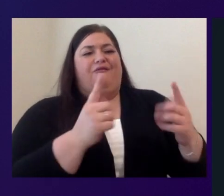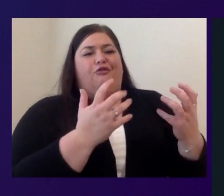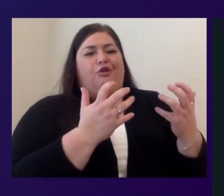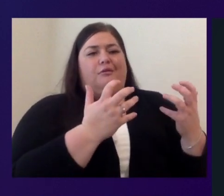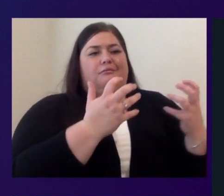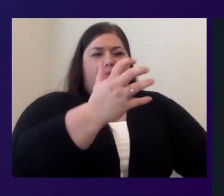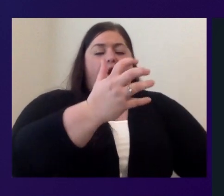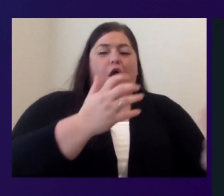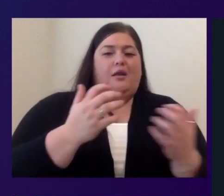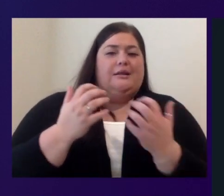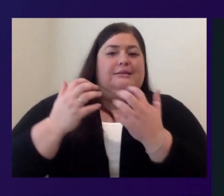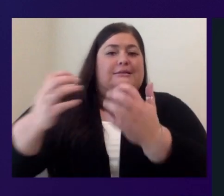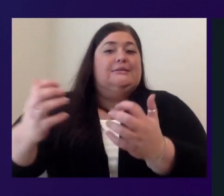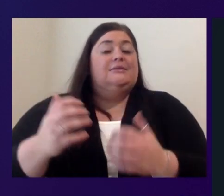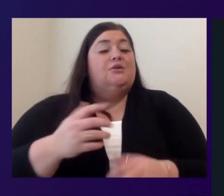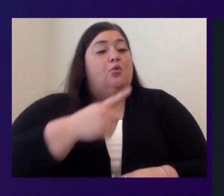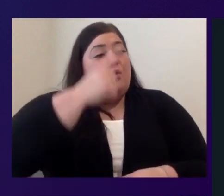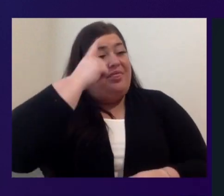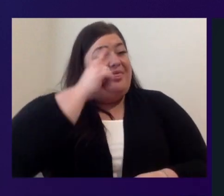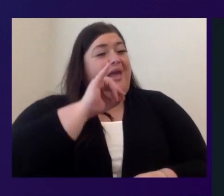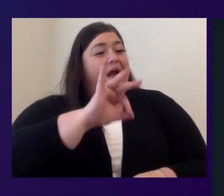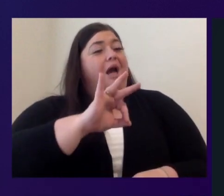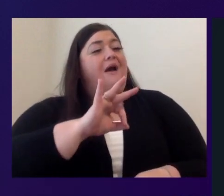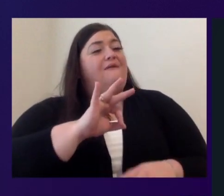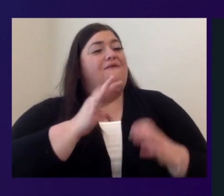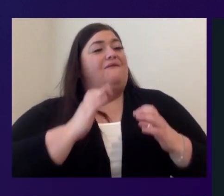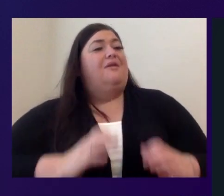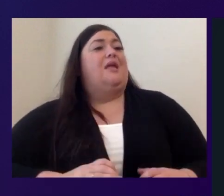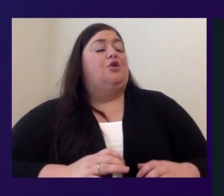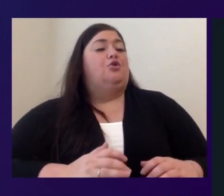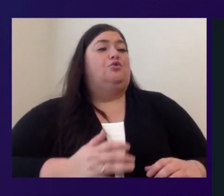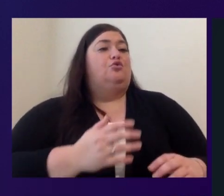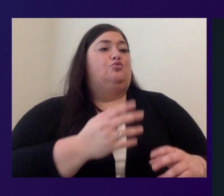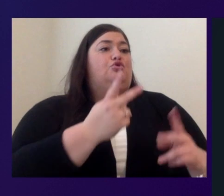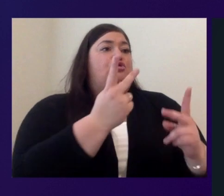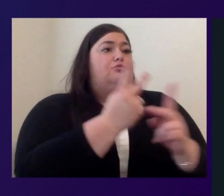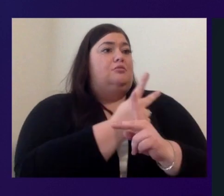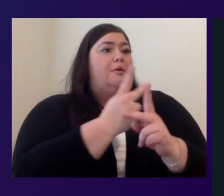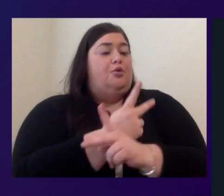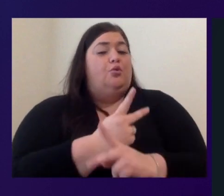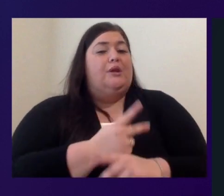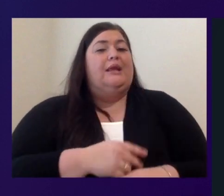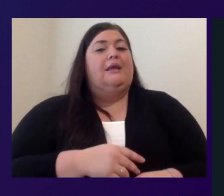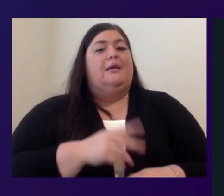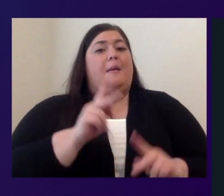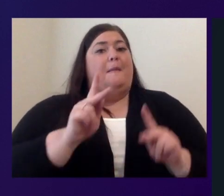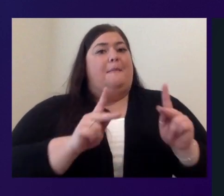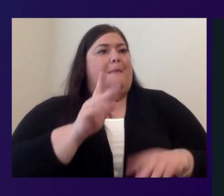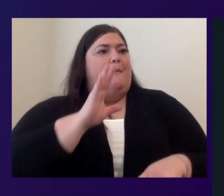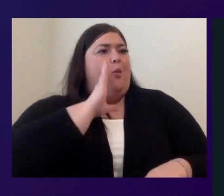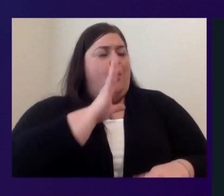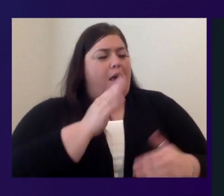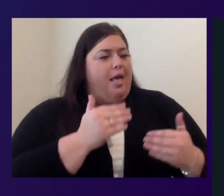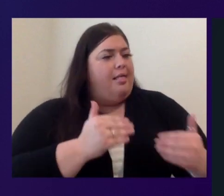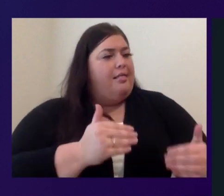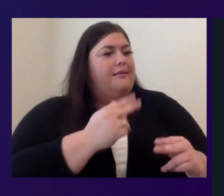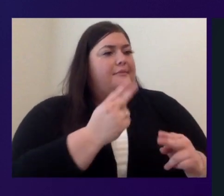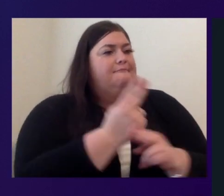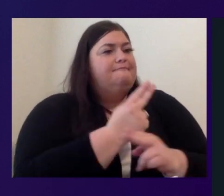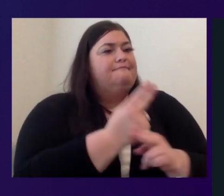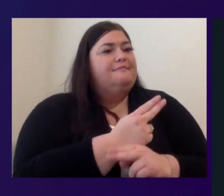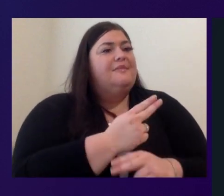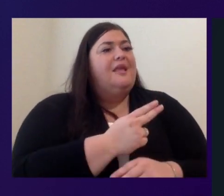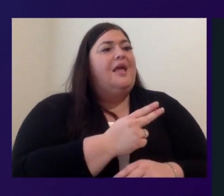when thinking about end user computing, right? There's the audience of the end users, the people who are actually going to consume these things, and then there's the audience of the